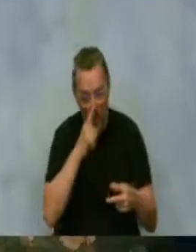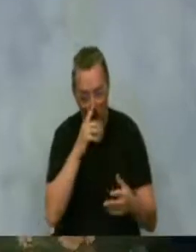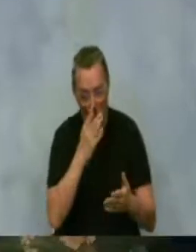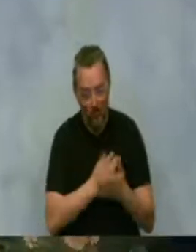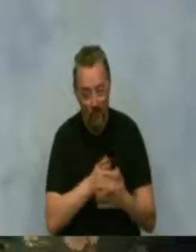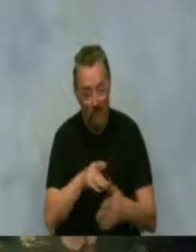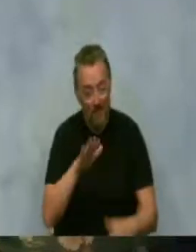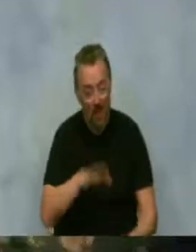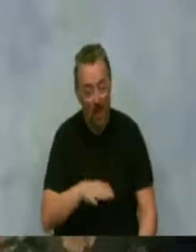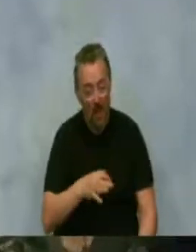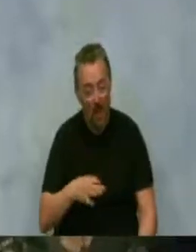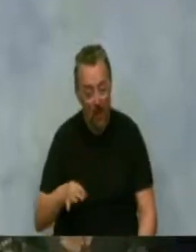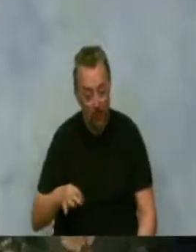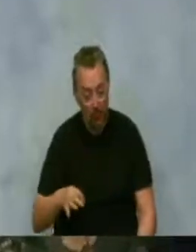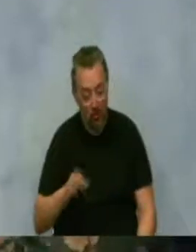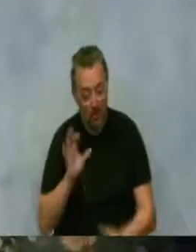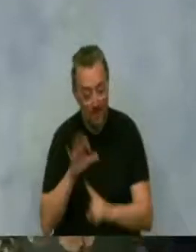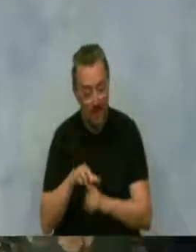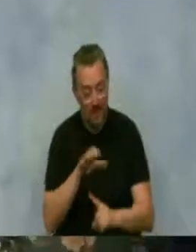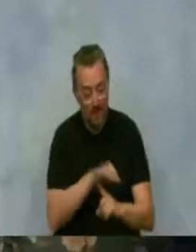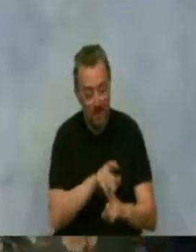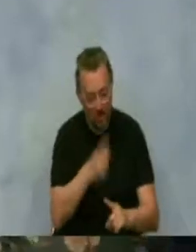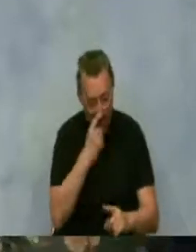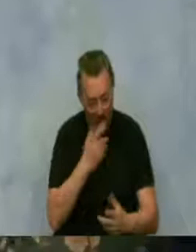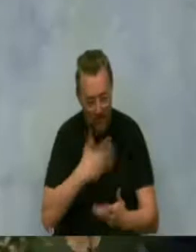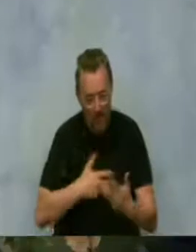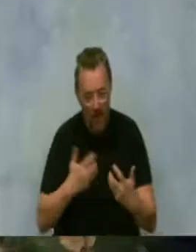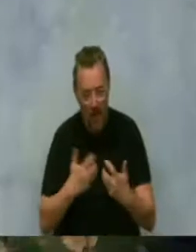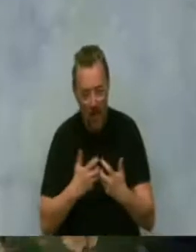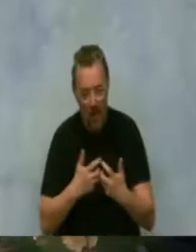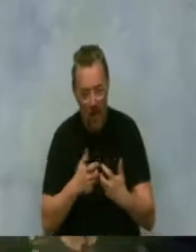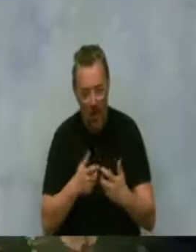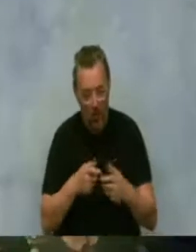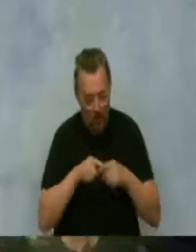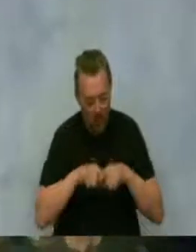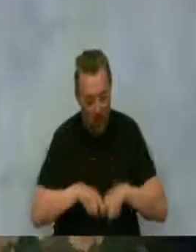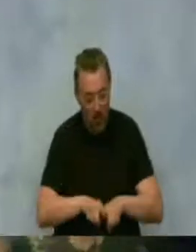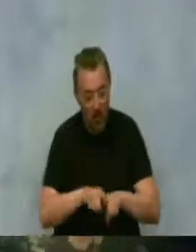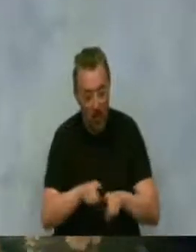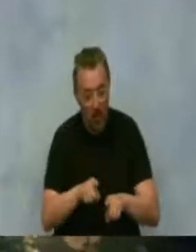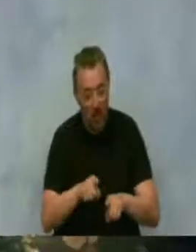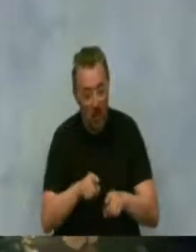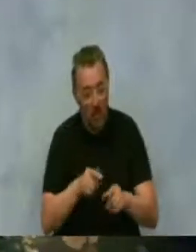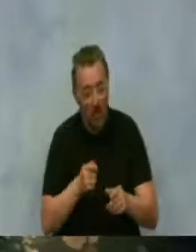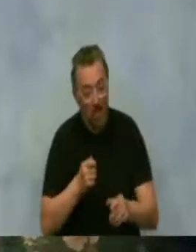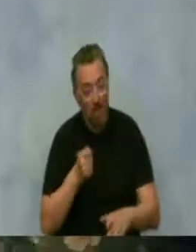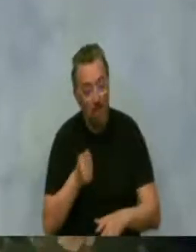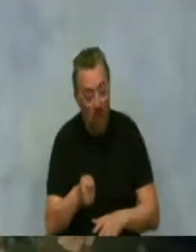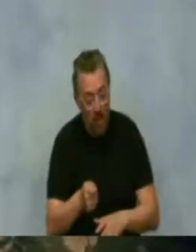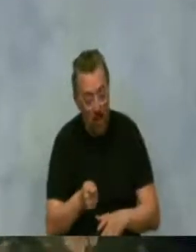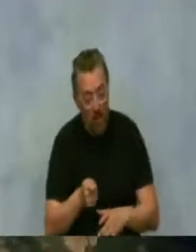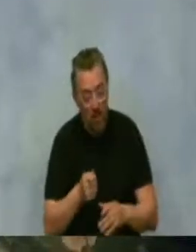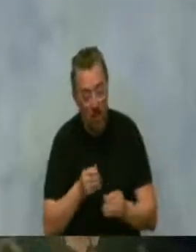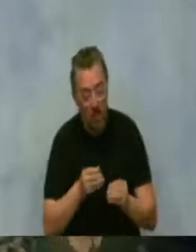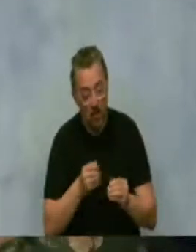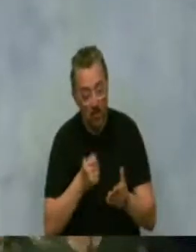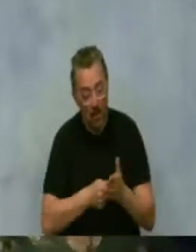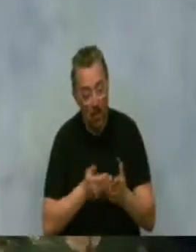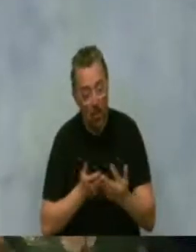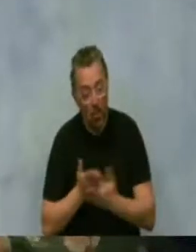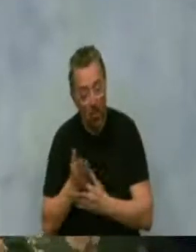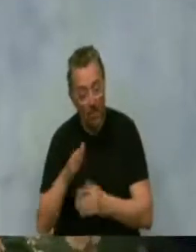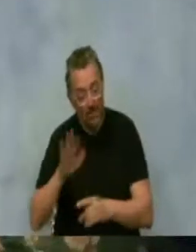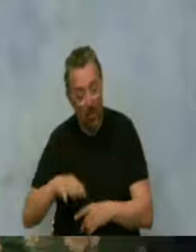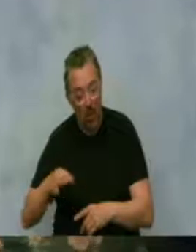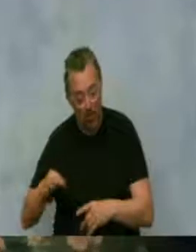South Lanarkshire owned sites, can you tell me how they're billed? Are they billed through South Lanarkshire? And if